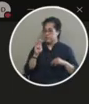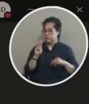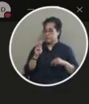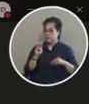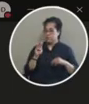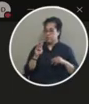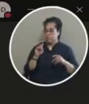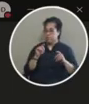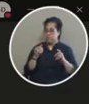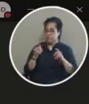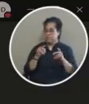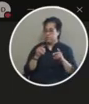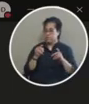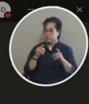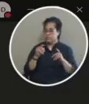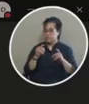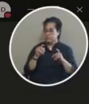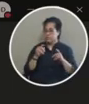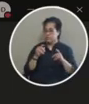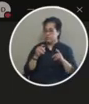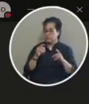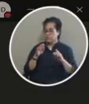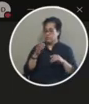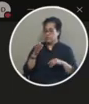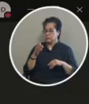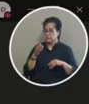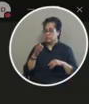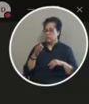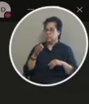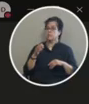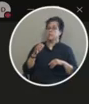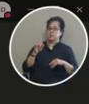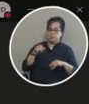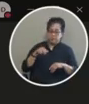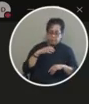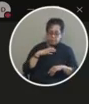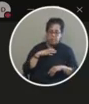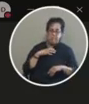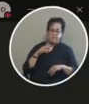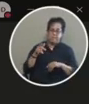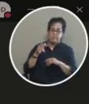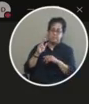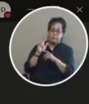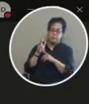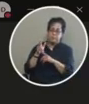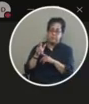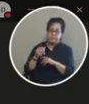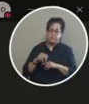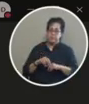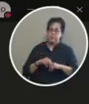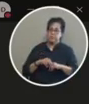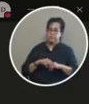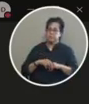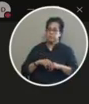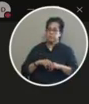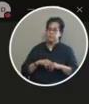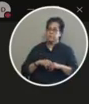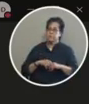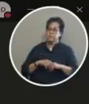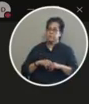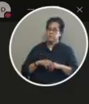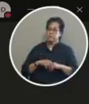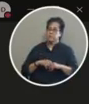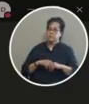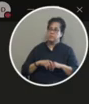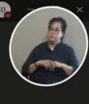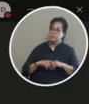Mr. Burgess, are you on the line, sir? Can you hear me? Yes, sir, we can hear you. You Hello? have 3 minutes, sir. All right, you might